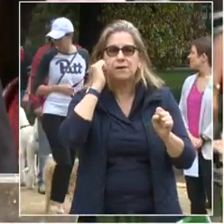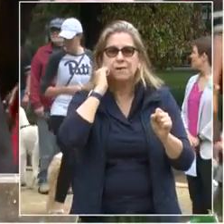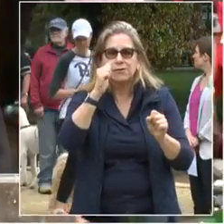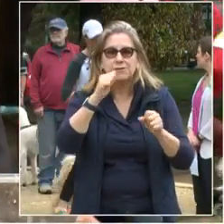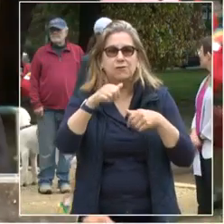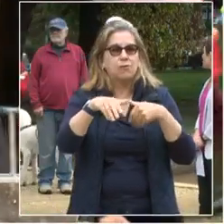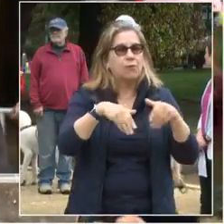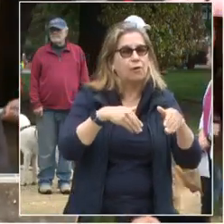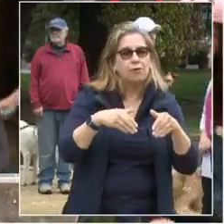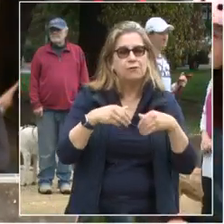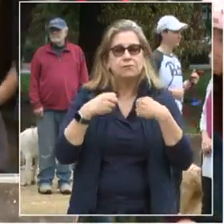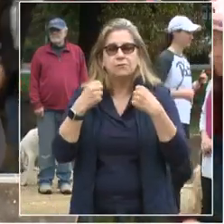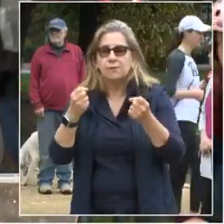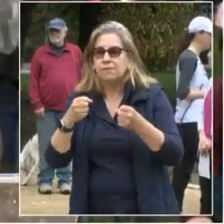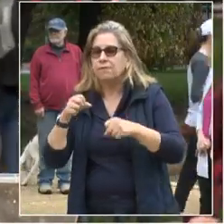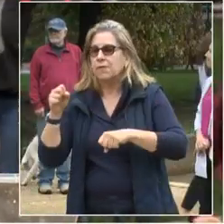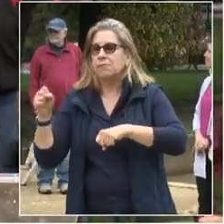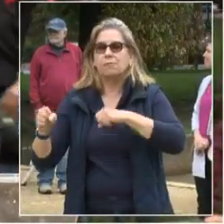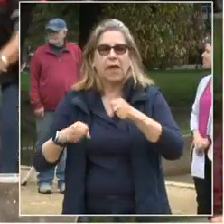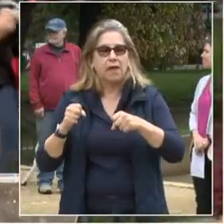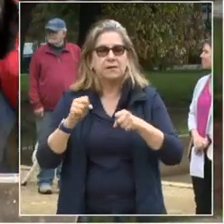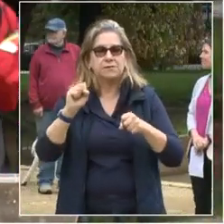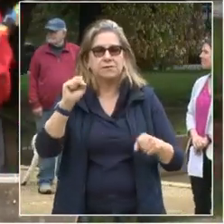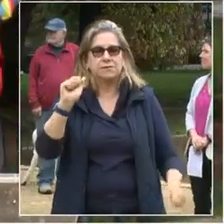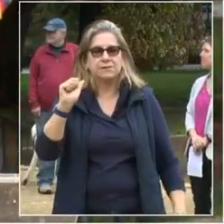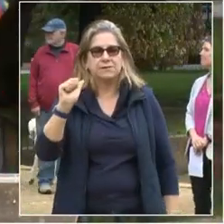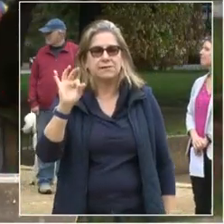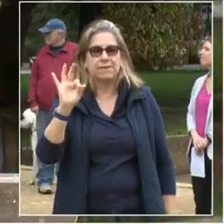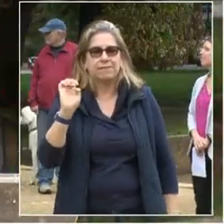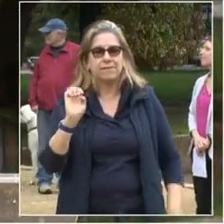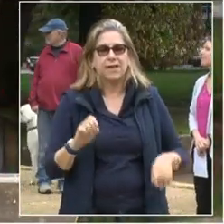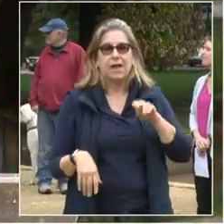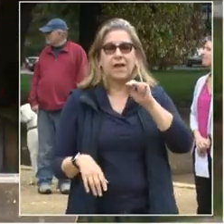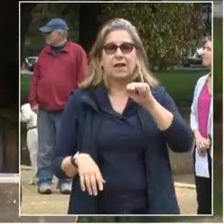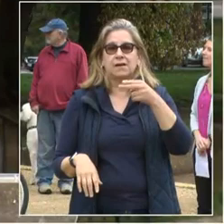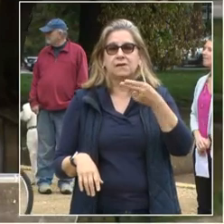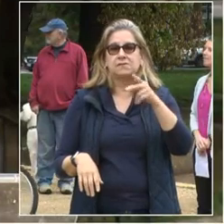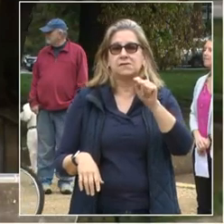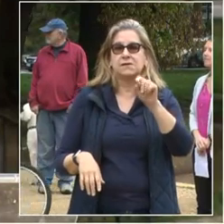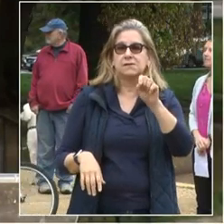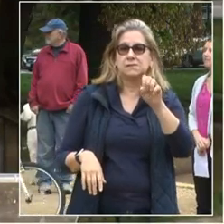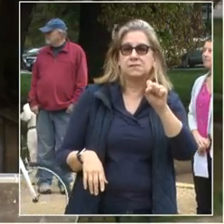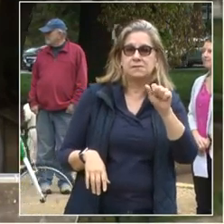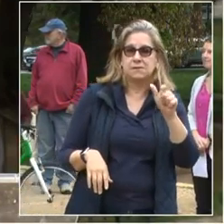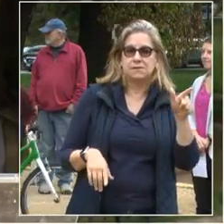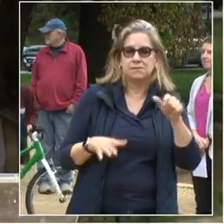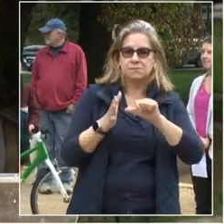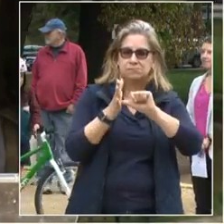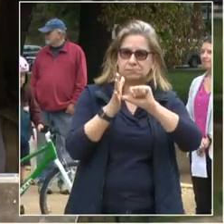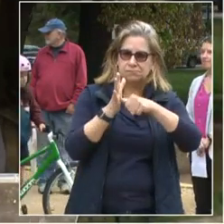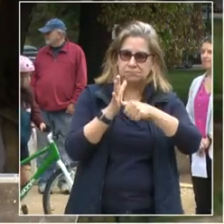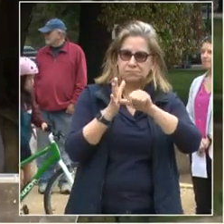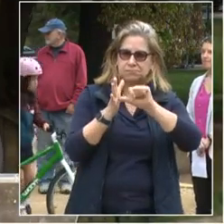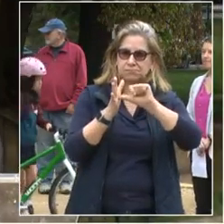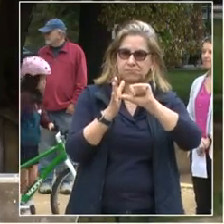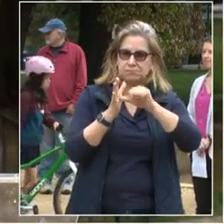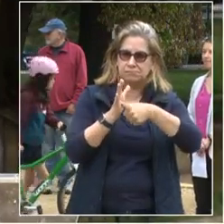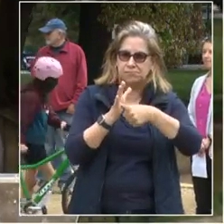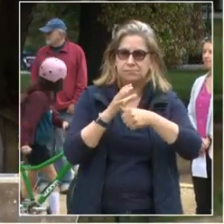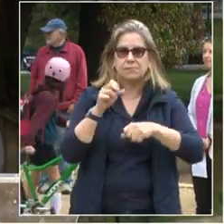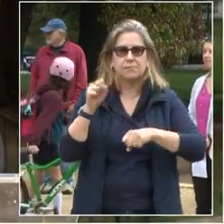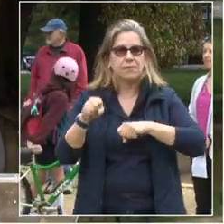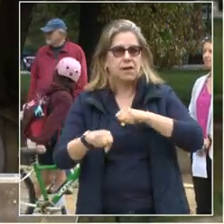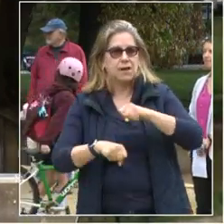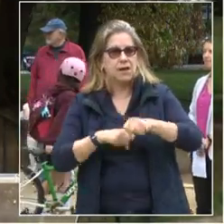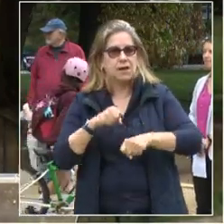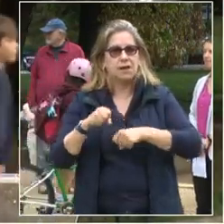National Highway Traffic Safety Administration will be placing special emphasis on safe biking and rolling throughout this month. but we want to